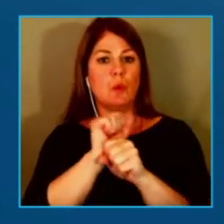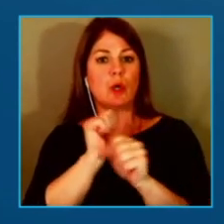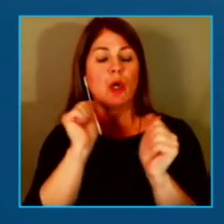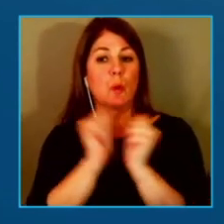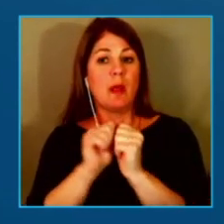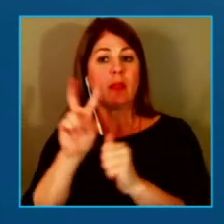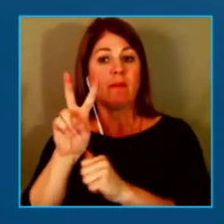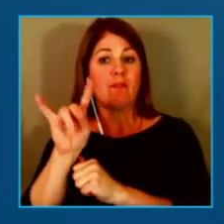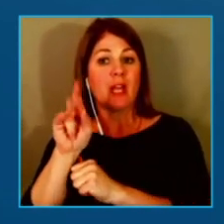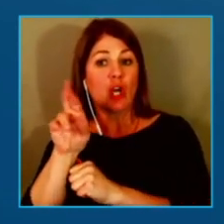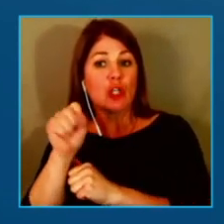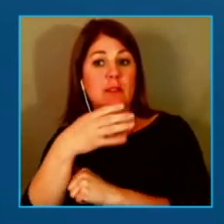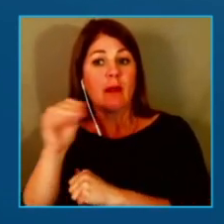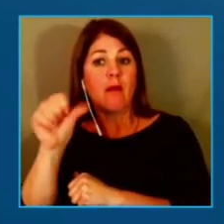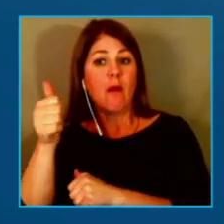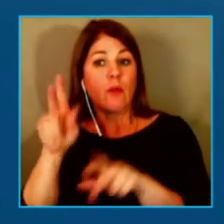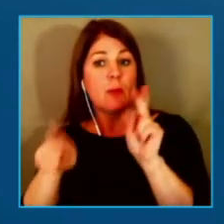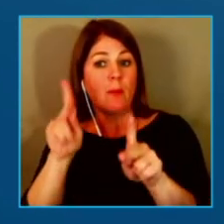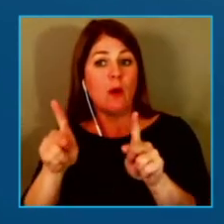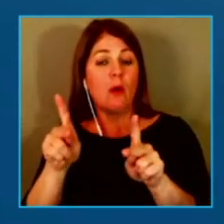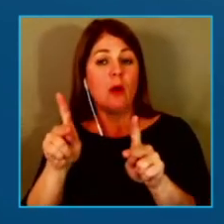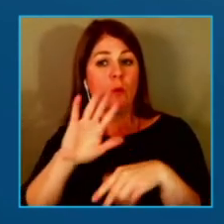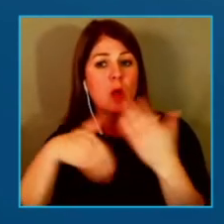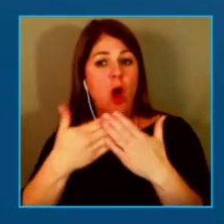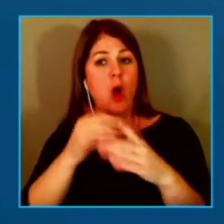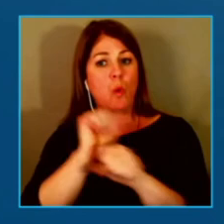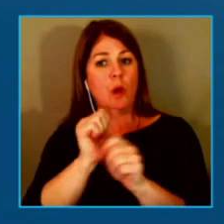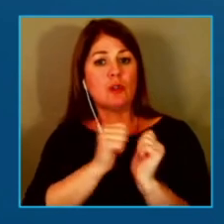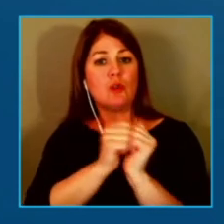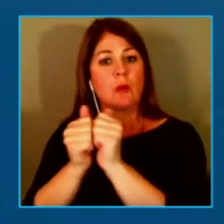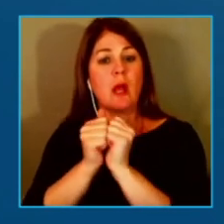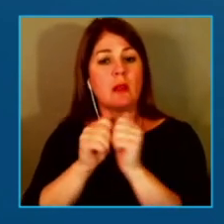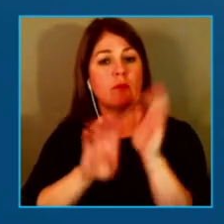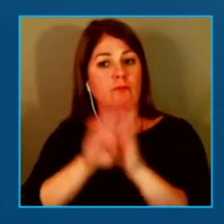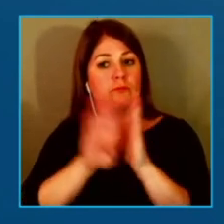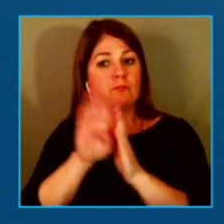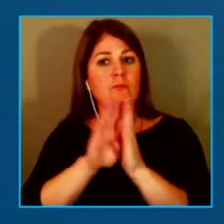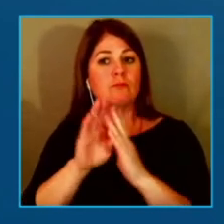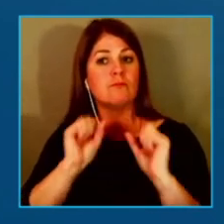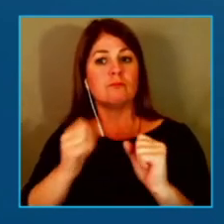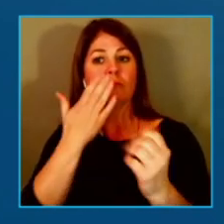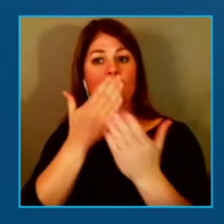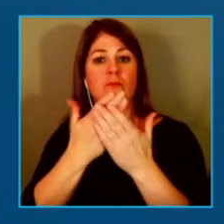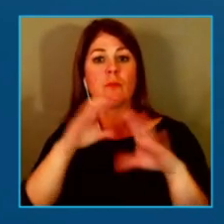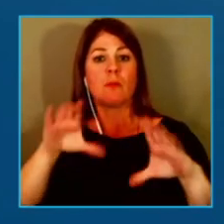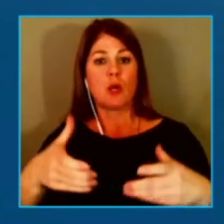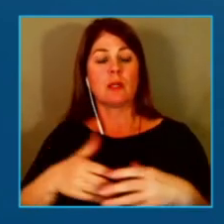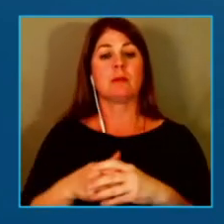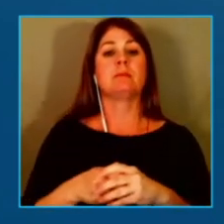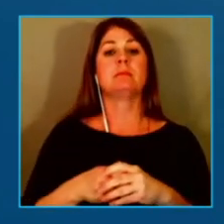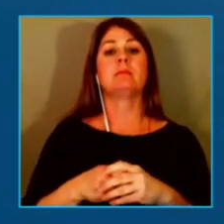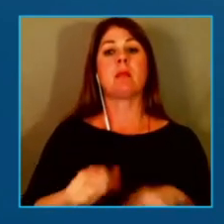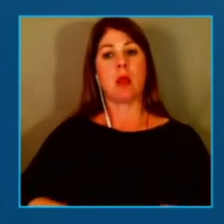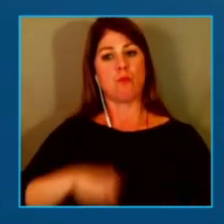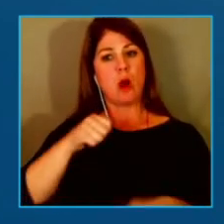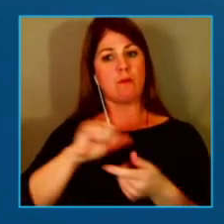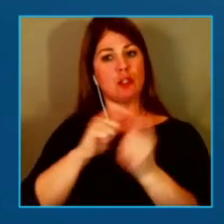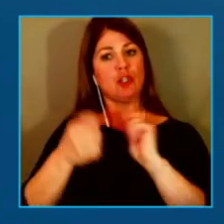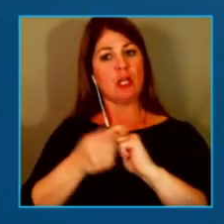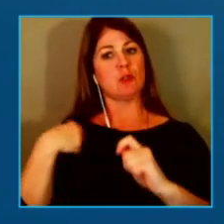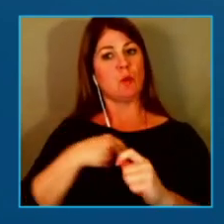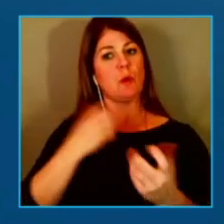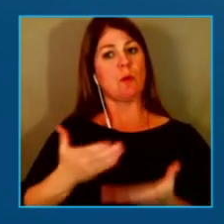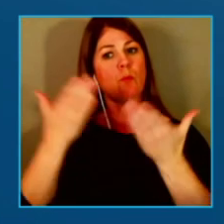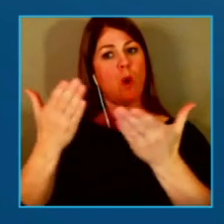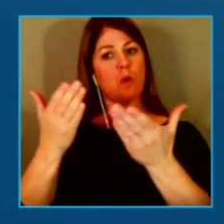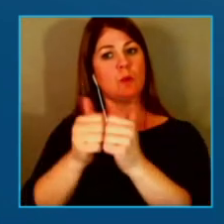and others as we work together to build and grow our party. I'm proud of the changes that are proposed in our